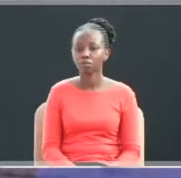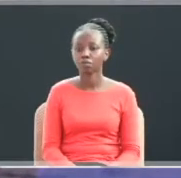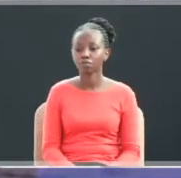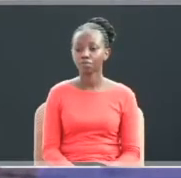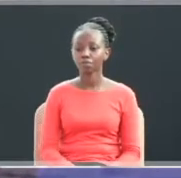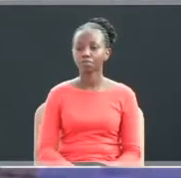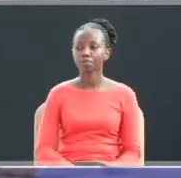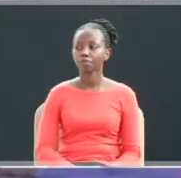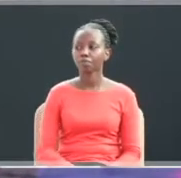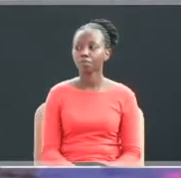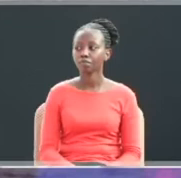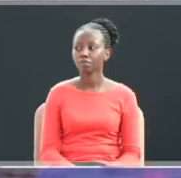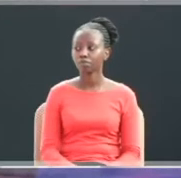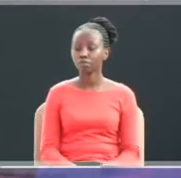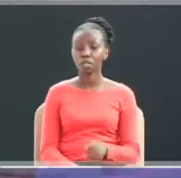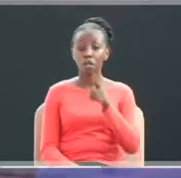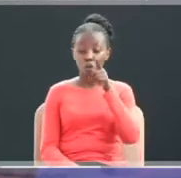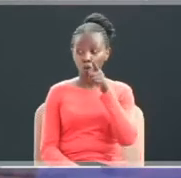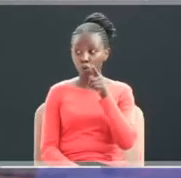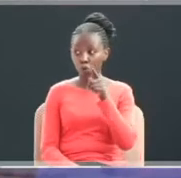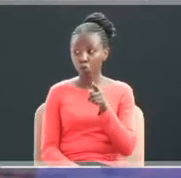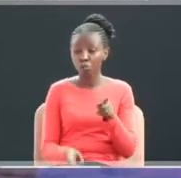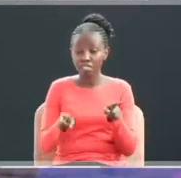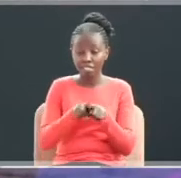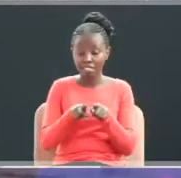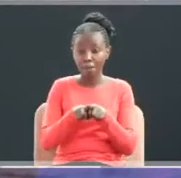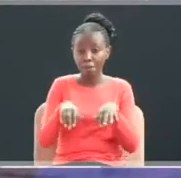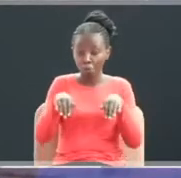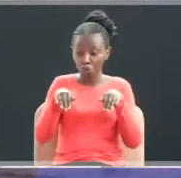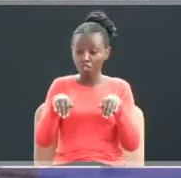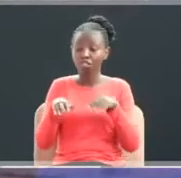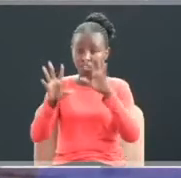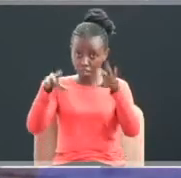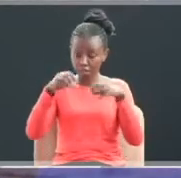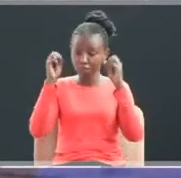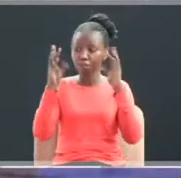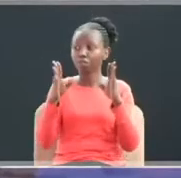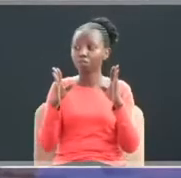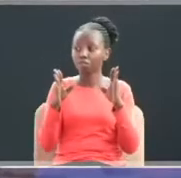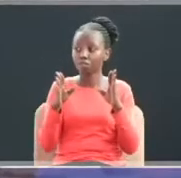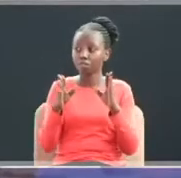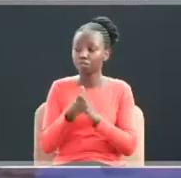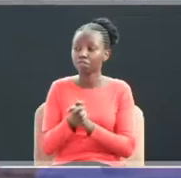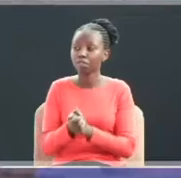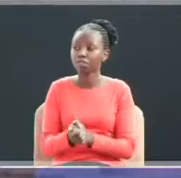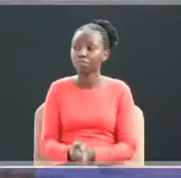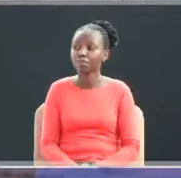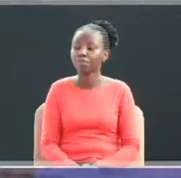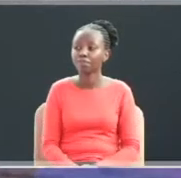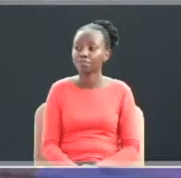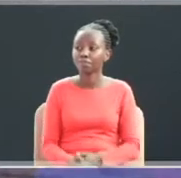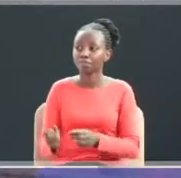him immediately. You be like those people. Hallelujah. Matthew 24 and verse number